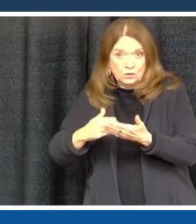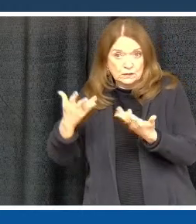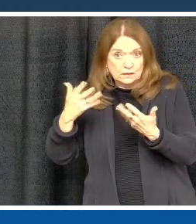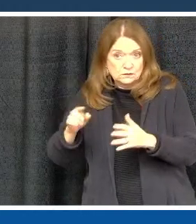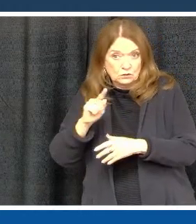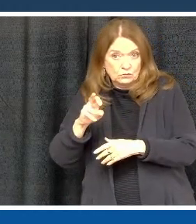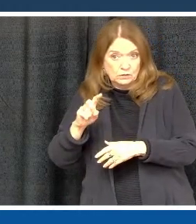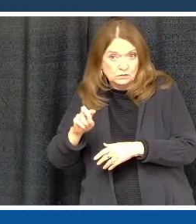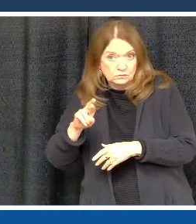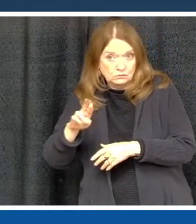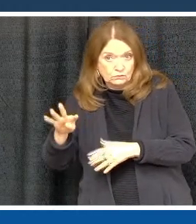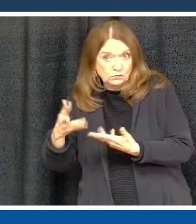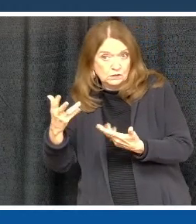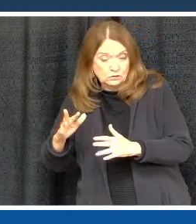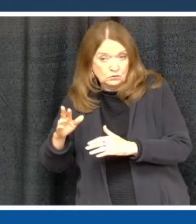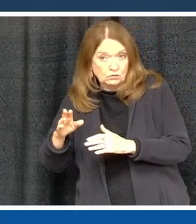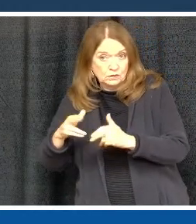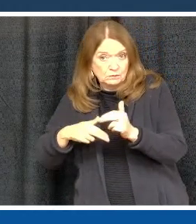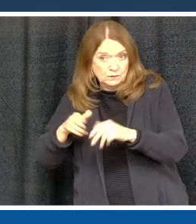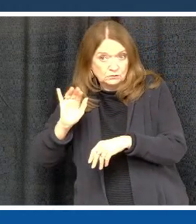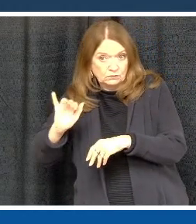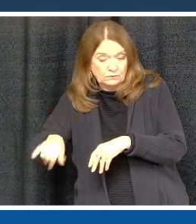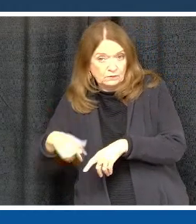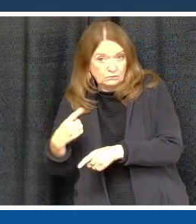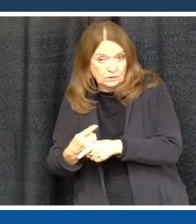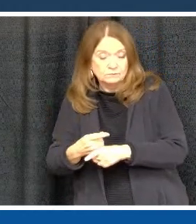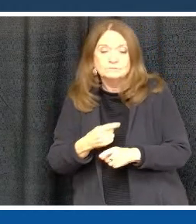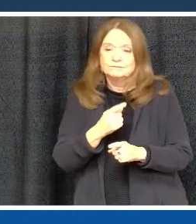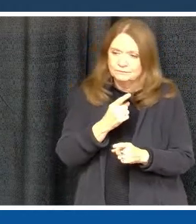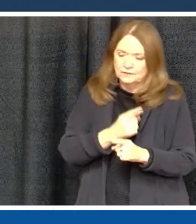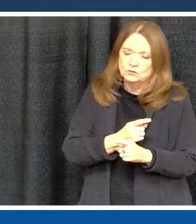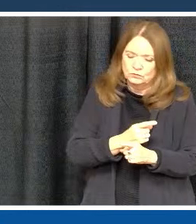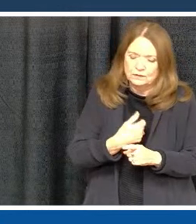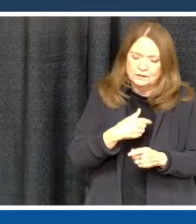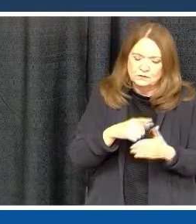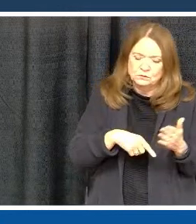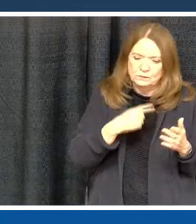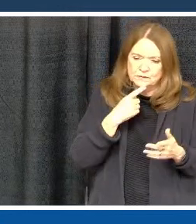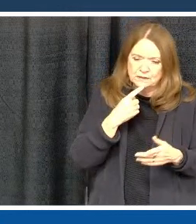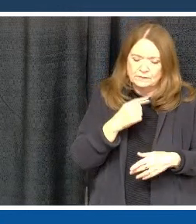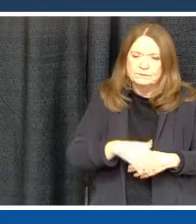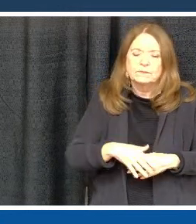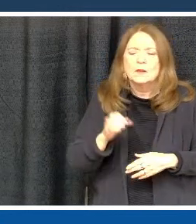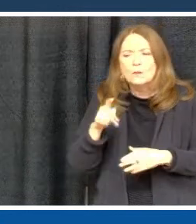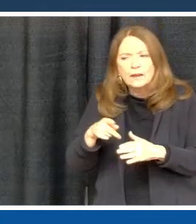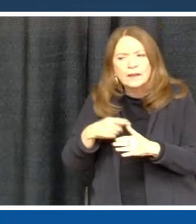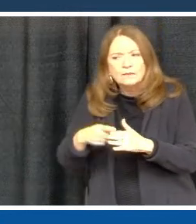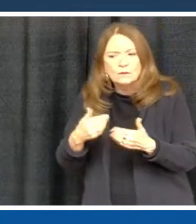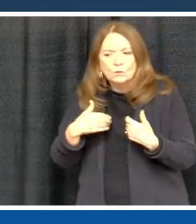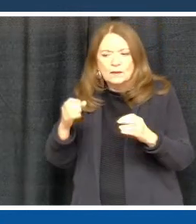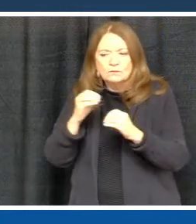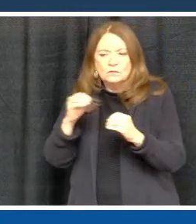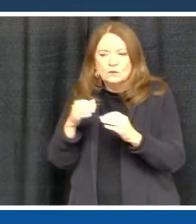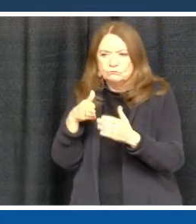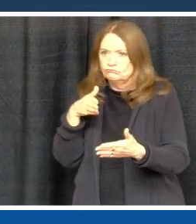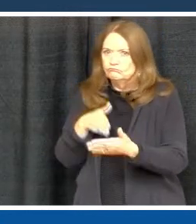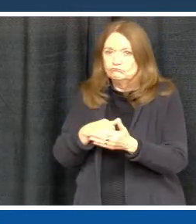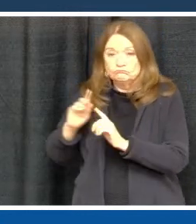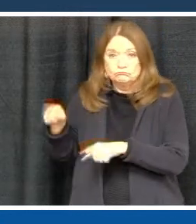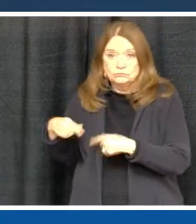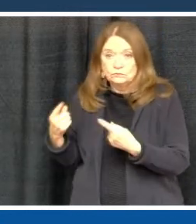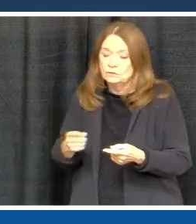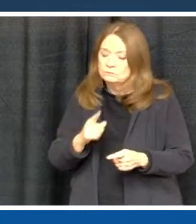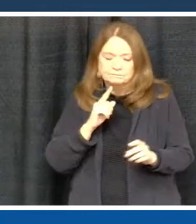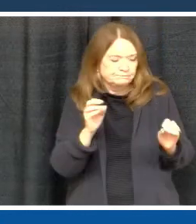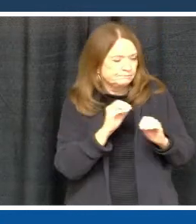zoned R4, so they can already develop on that part. That's All right, correct. That's correct. that's what I'm hearing. And then we have no opposition so far? There was no